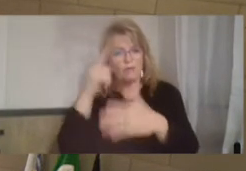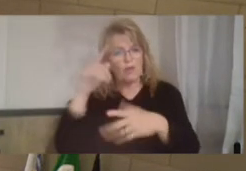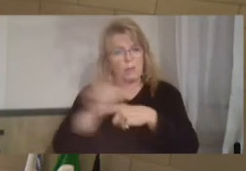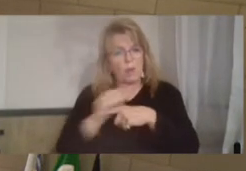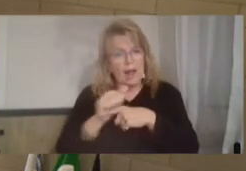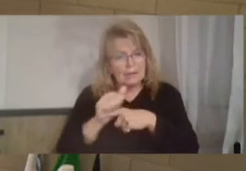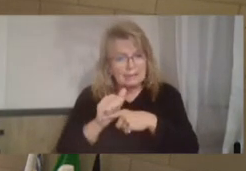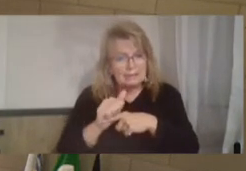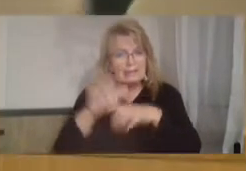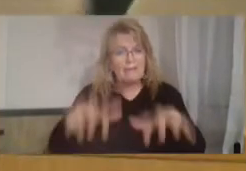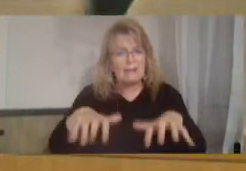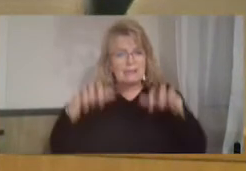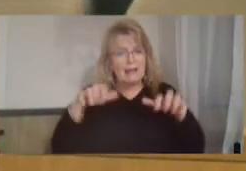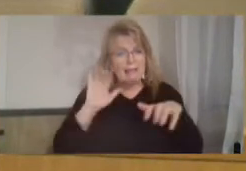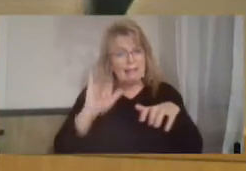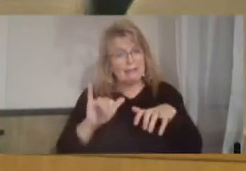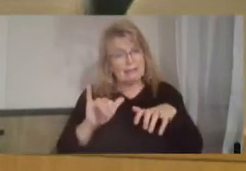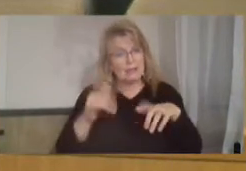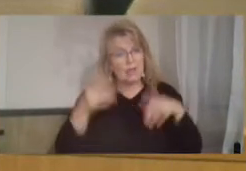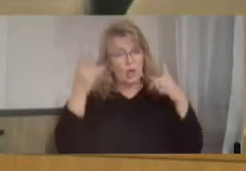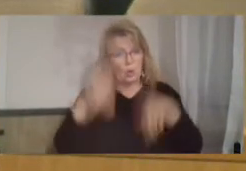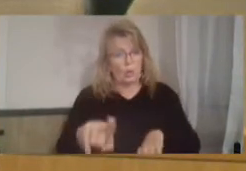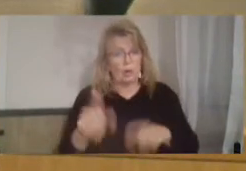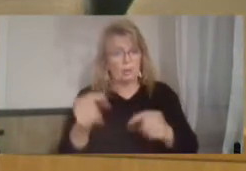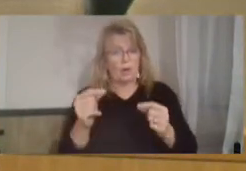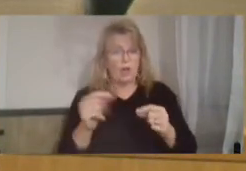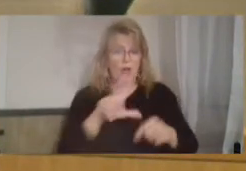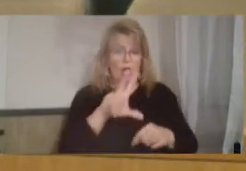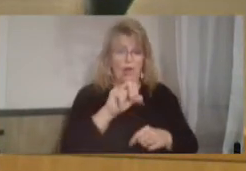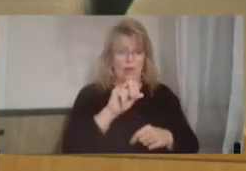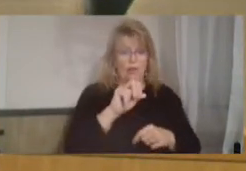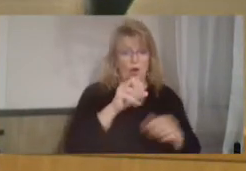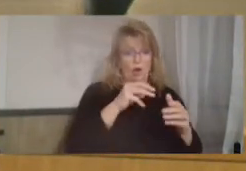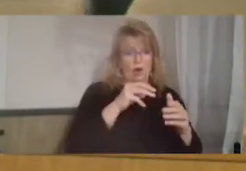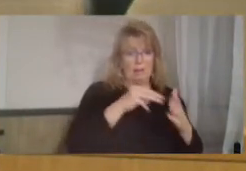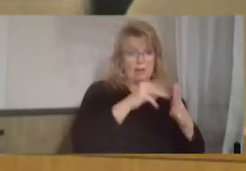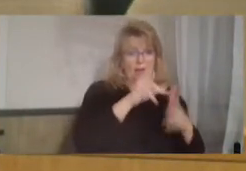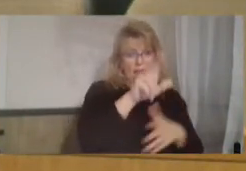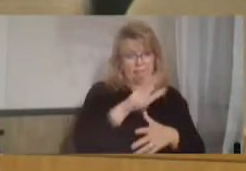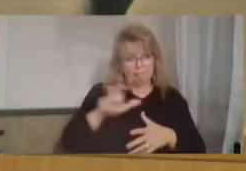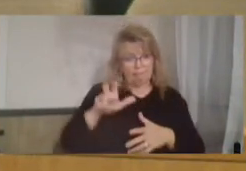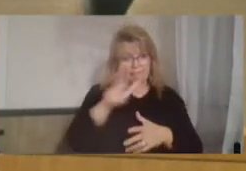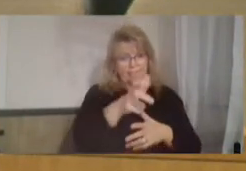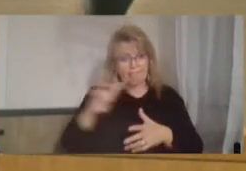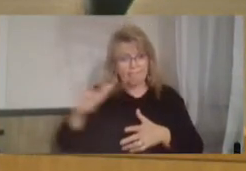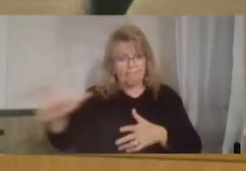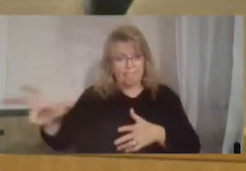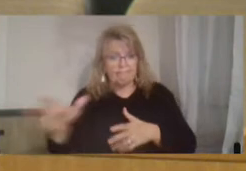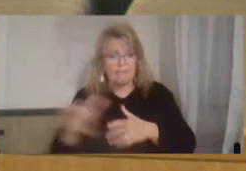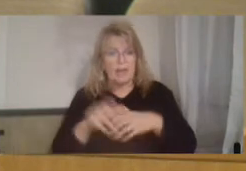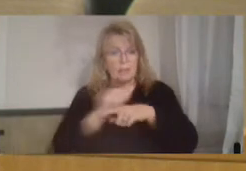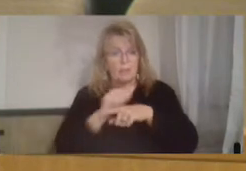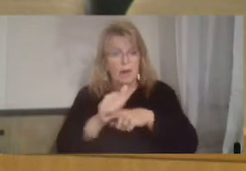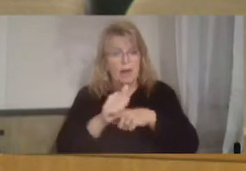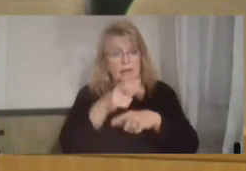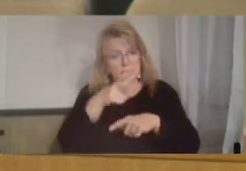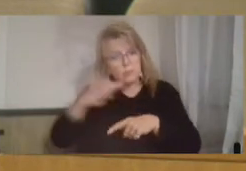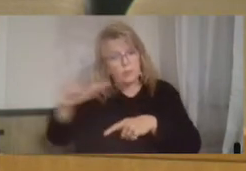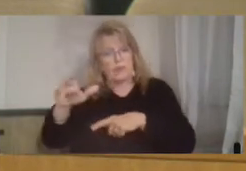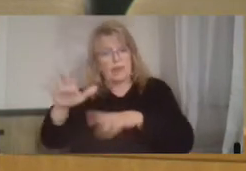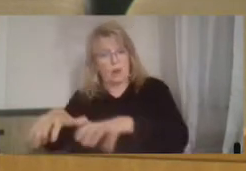What this agreement does is move $30 million of the $60 million from the practice facility to the arena,